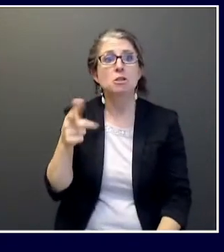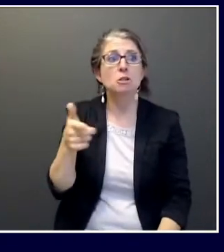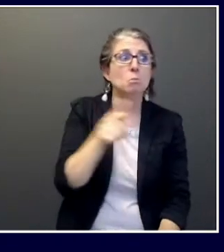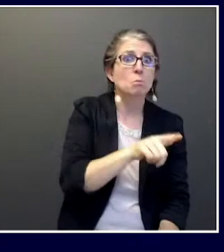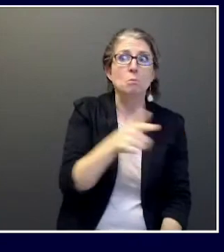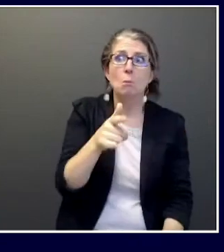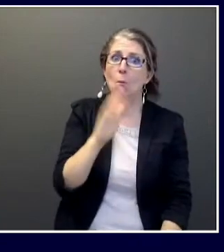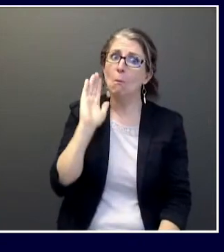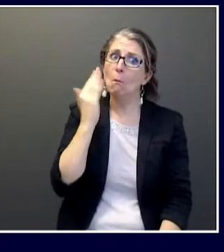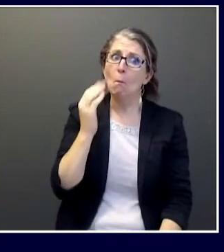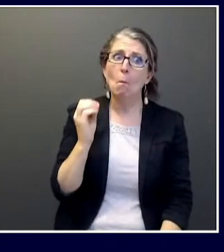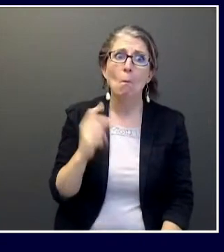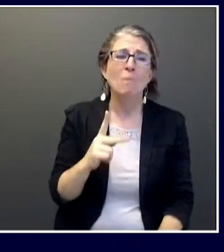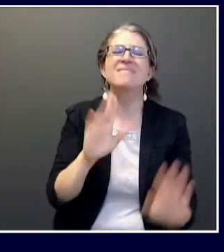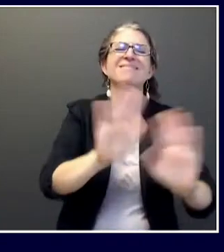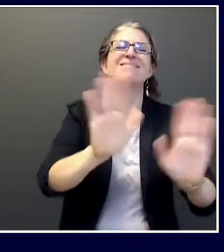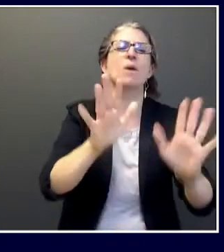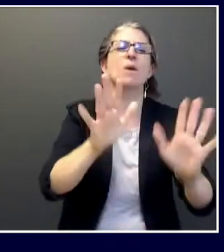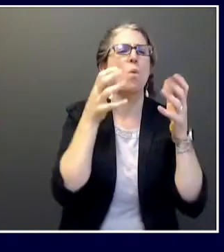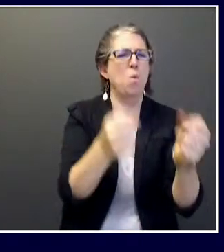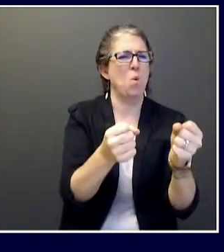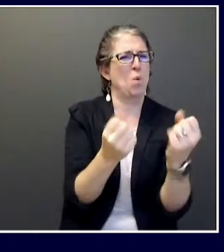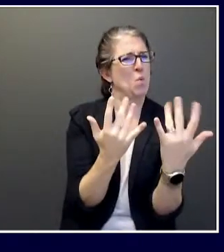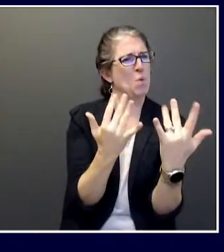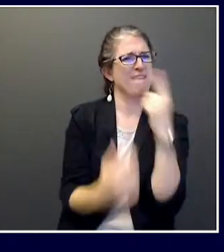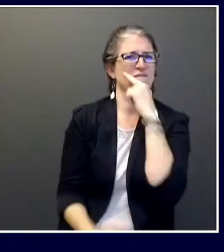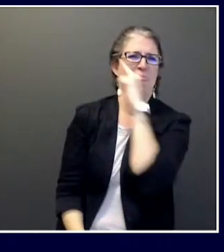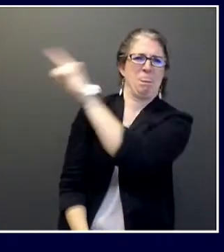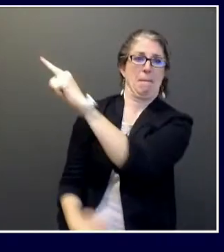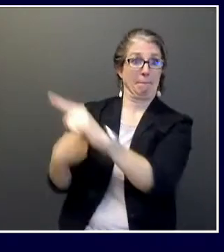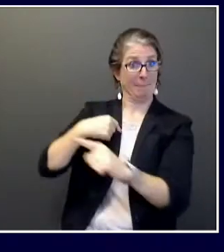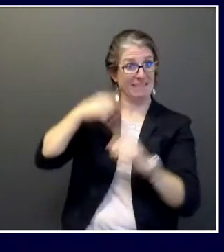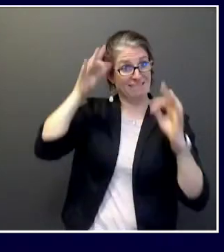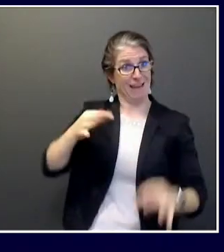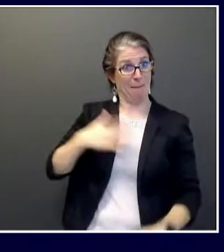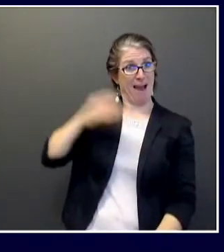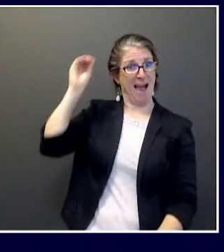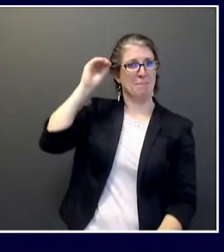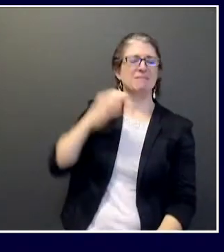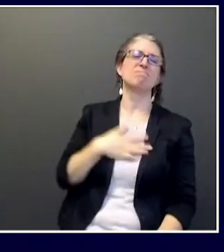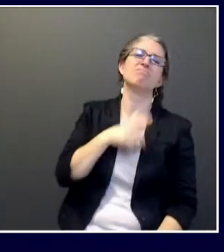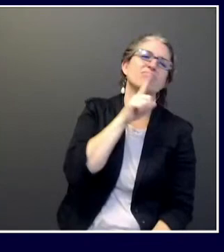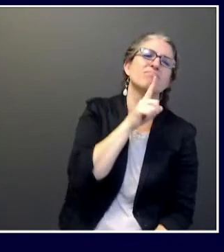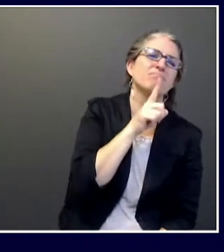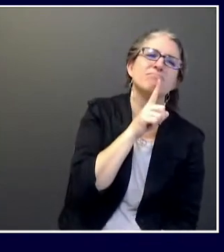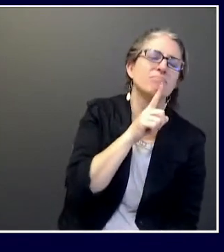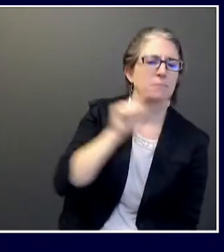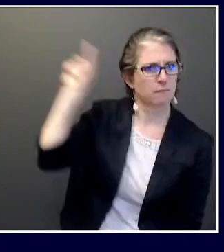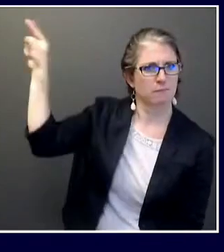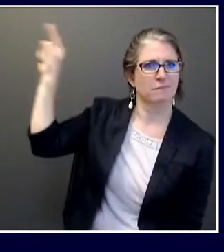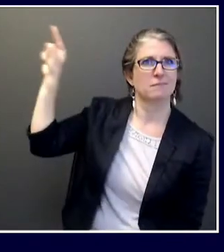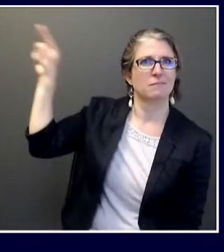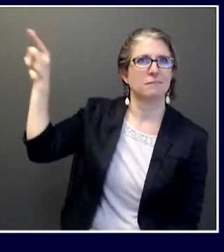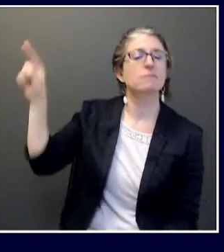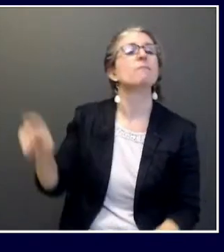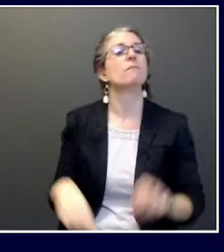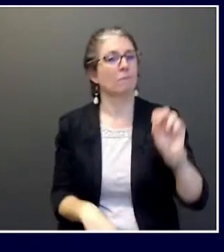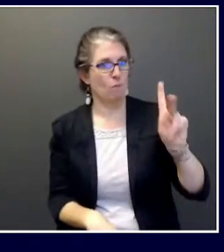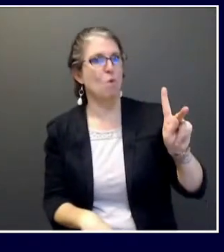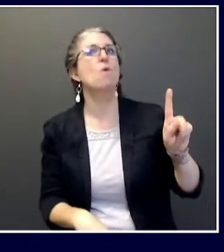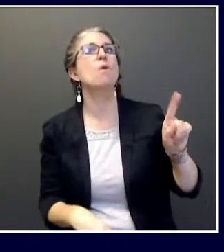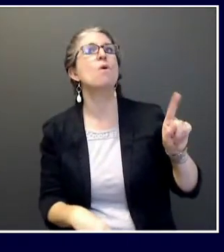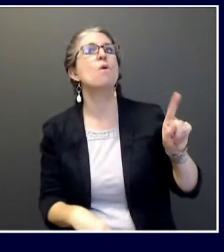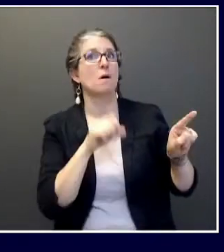know that we're moving ahead with that. Okay, thank you. And one for you, Commissioner Lambrou. I know for these briefings